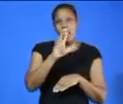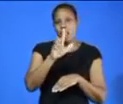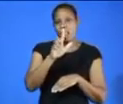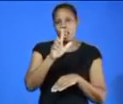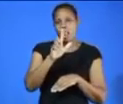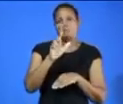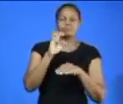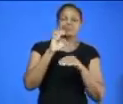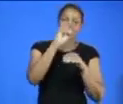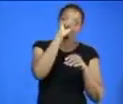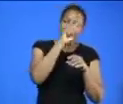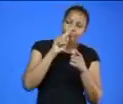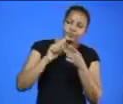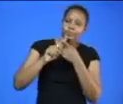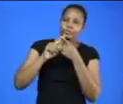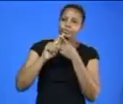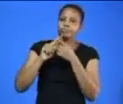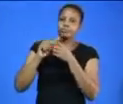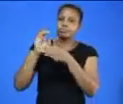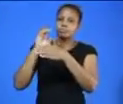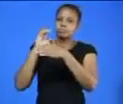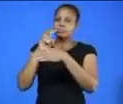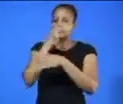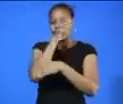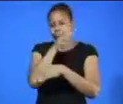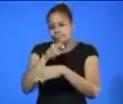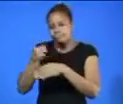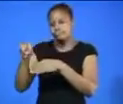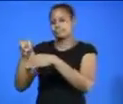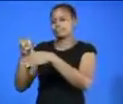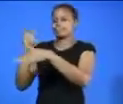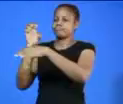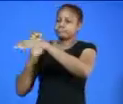the divine purpose and human